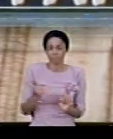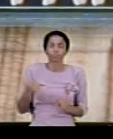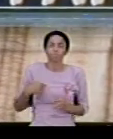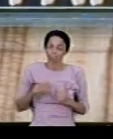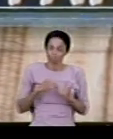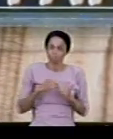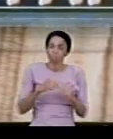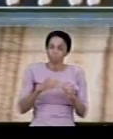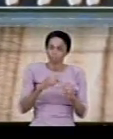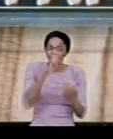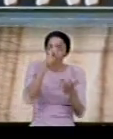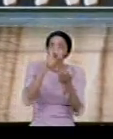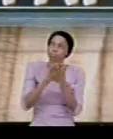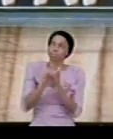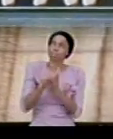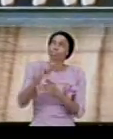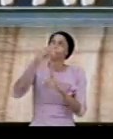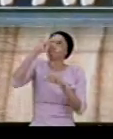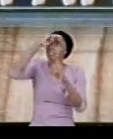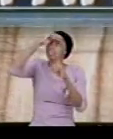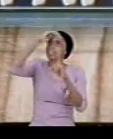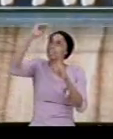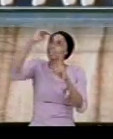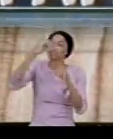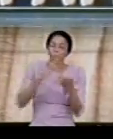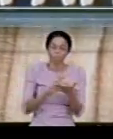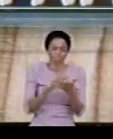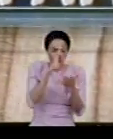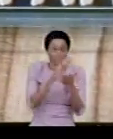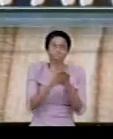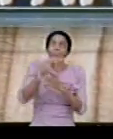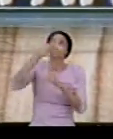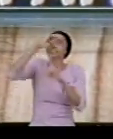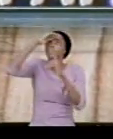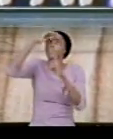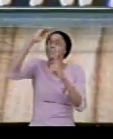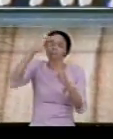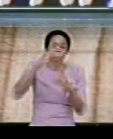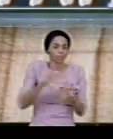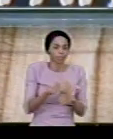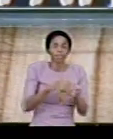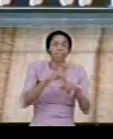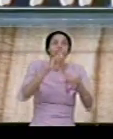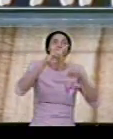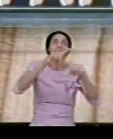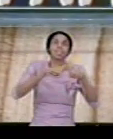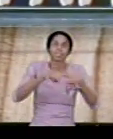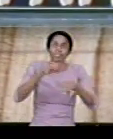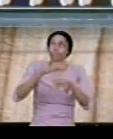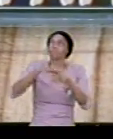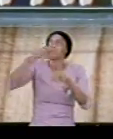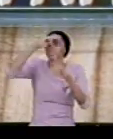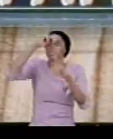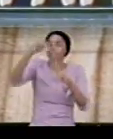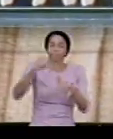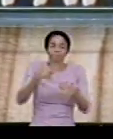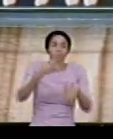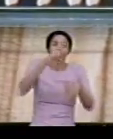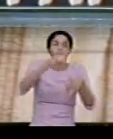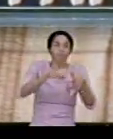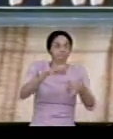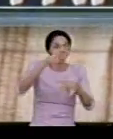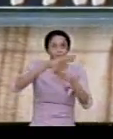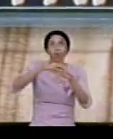on trusting him, believing him, leaning on him, trusting him,